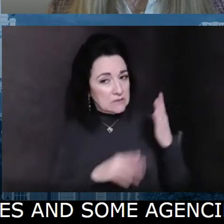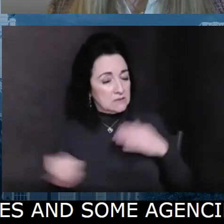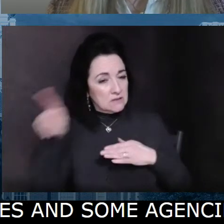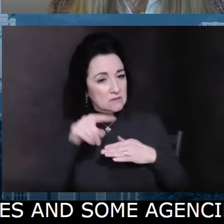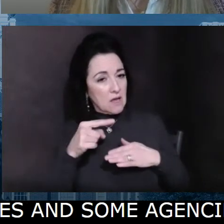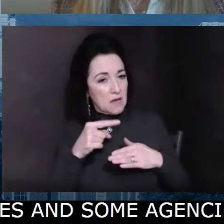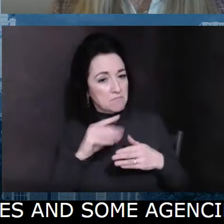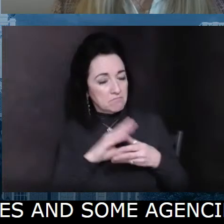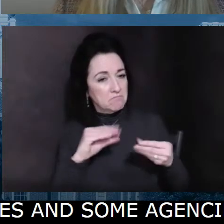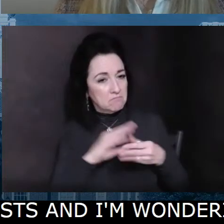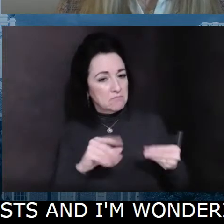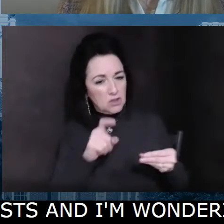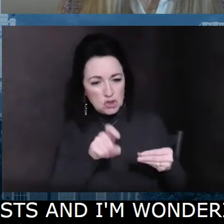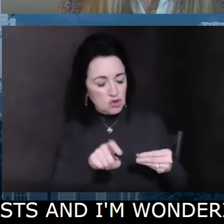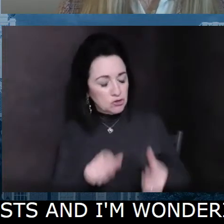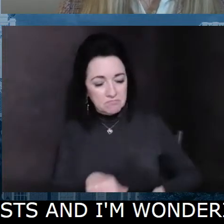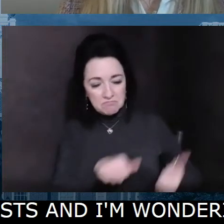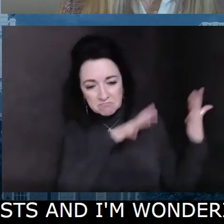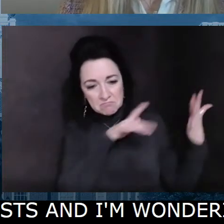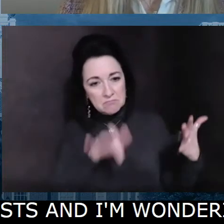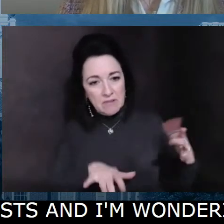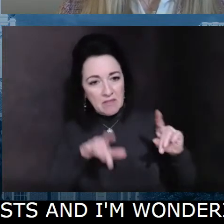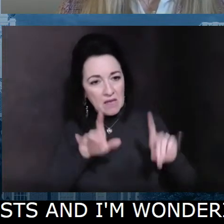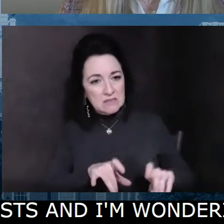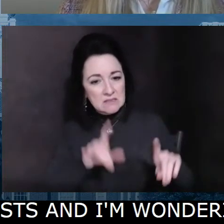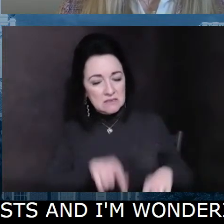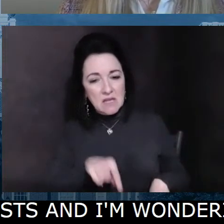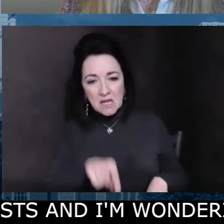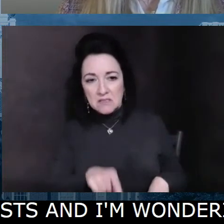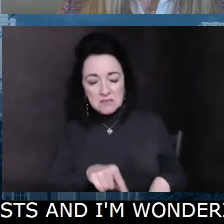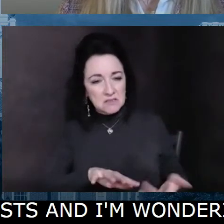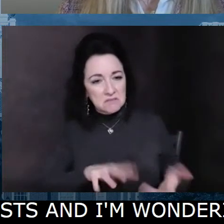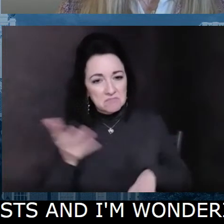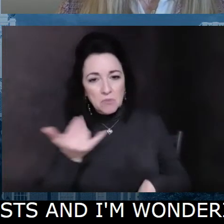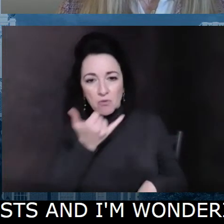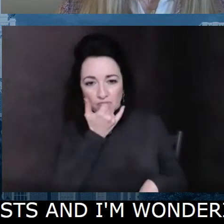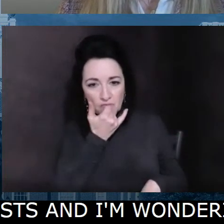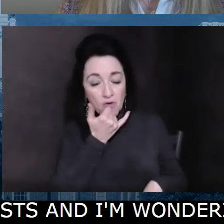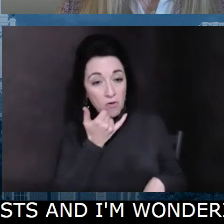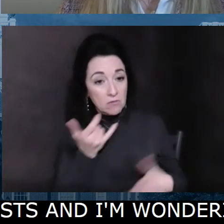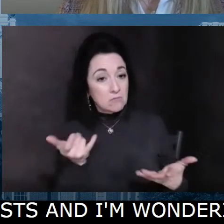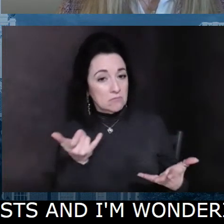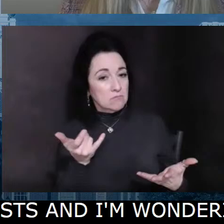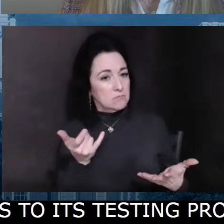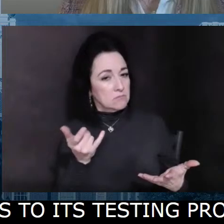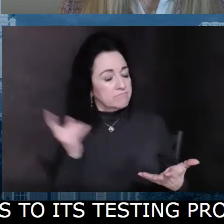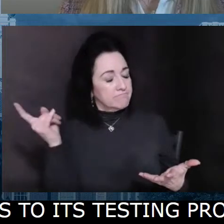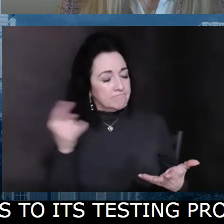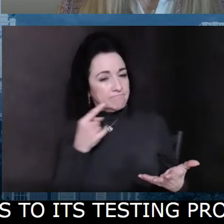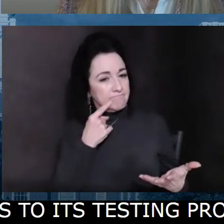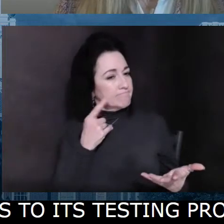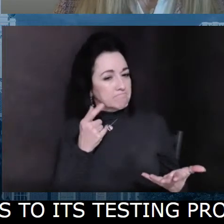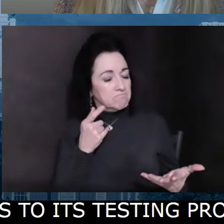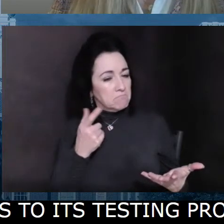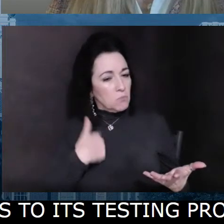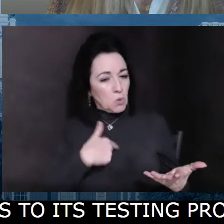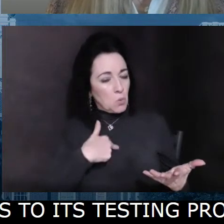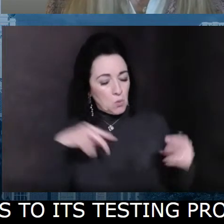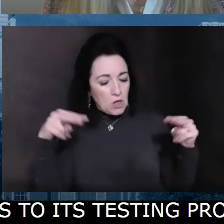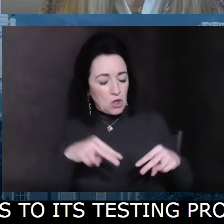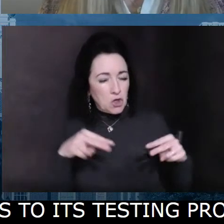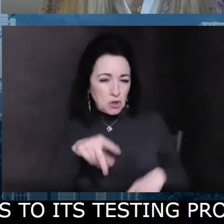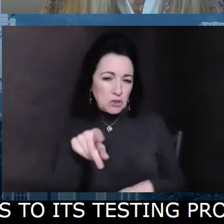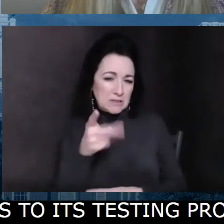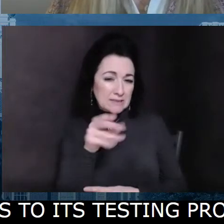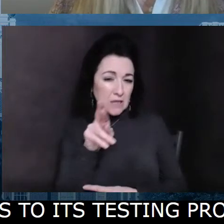had several meetings about that when that bulletin came out, but I'm gonna turn over to Dr. Tay to cover the medical aspect of it.